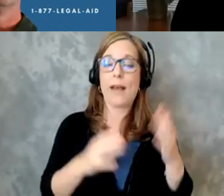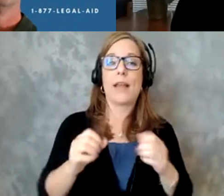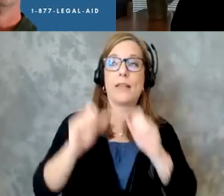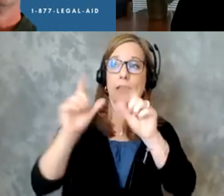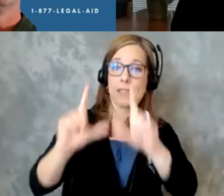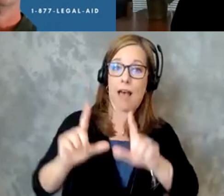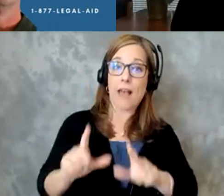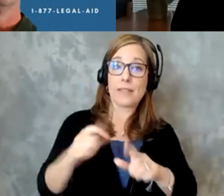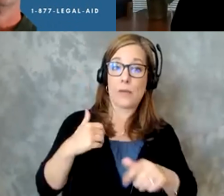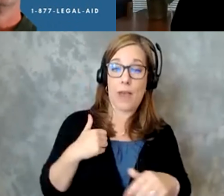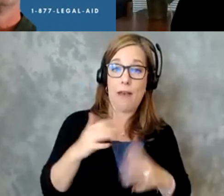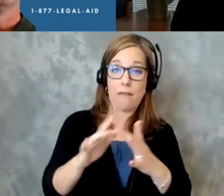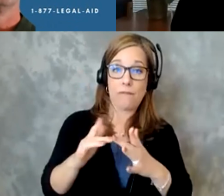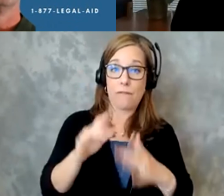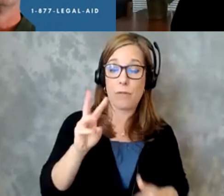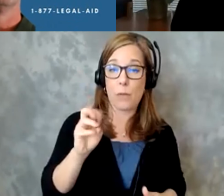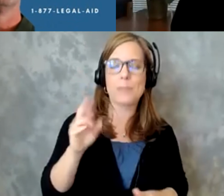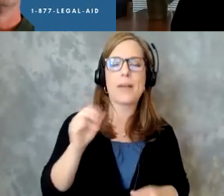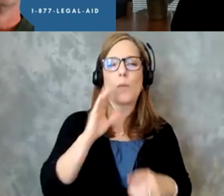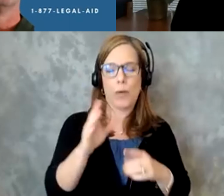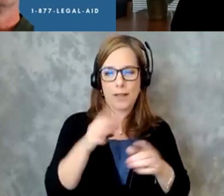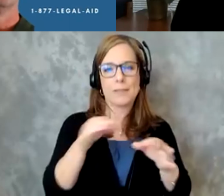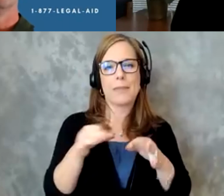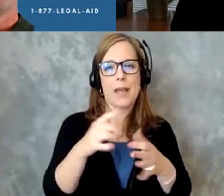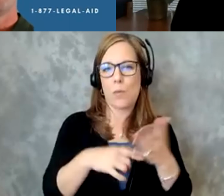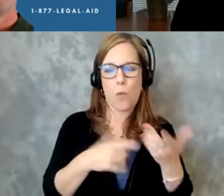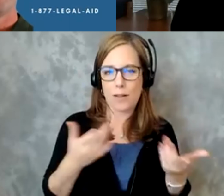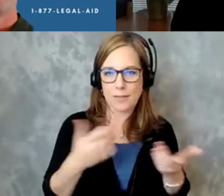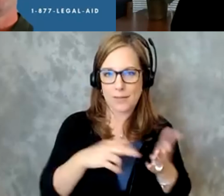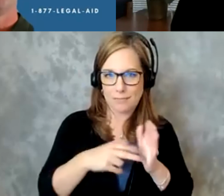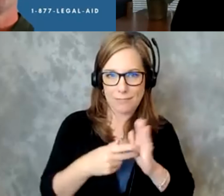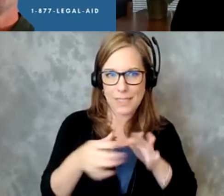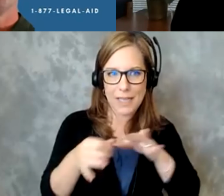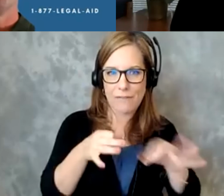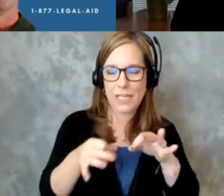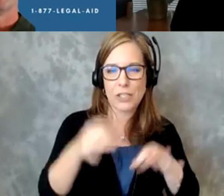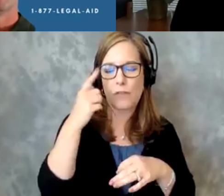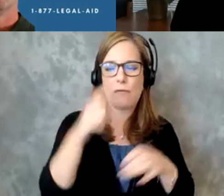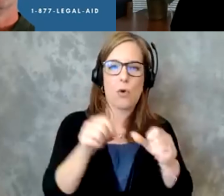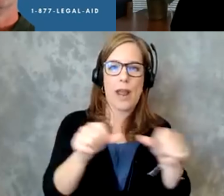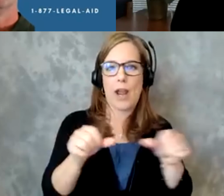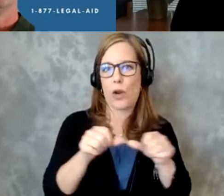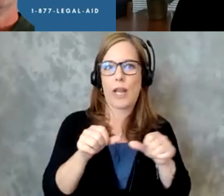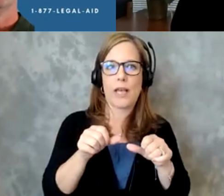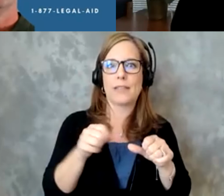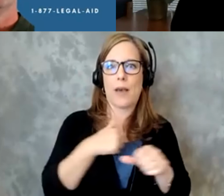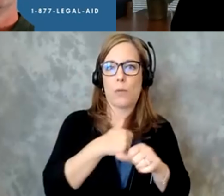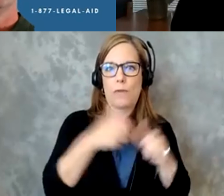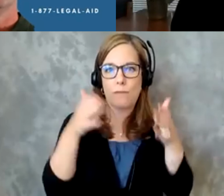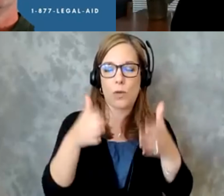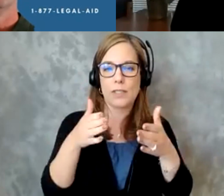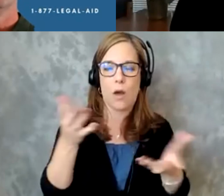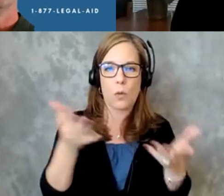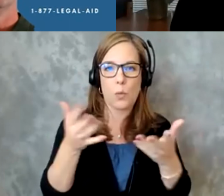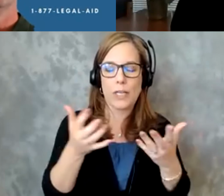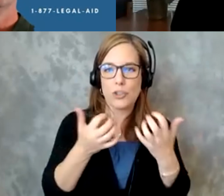what the definitions for the population of focus are. And if one of the people with whom you're working is in that